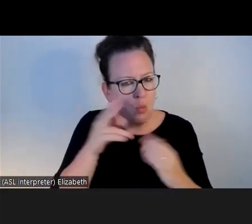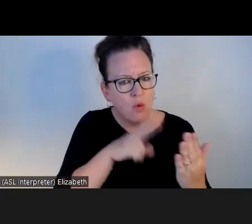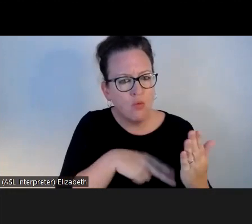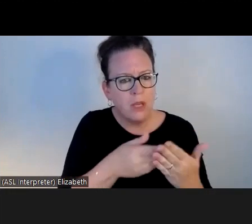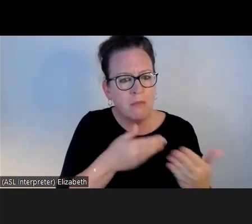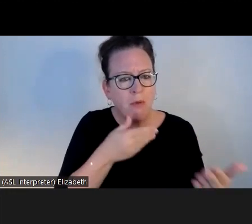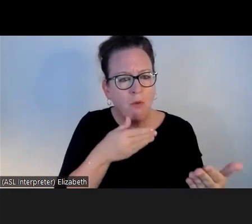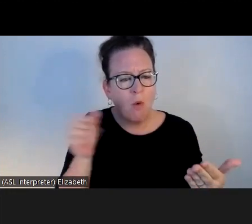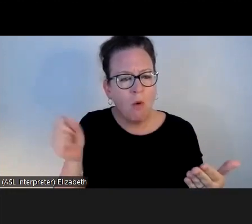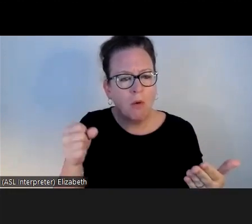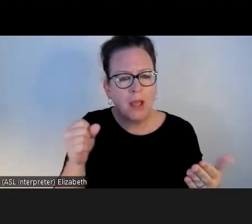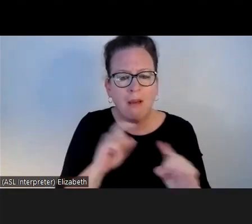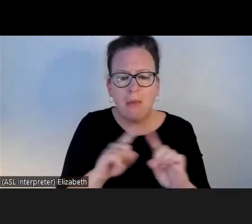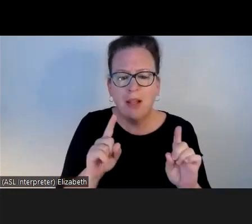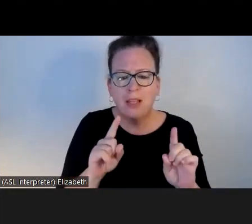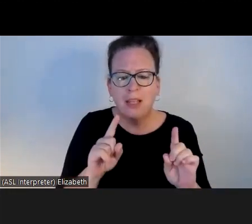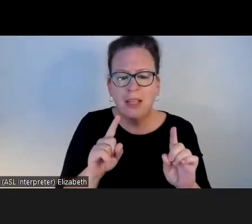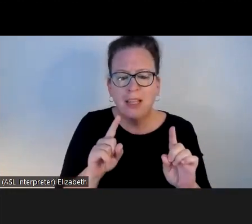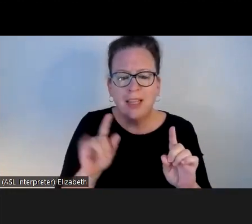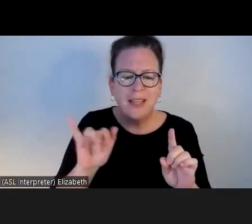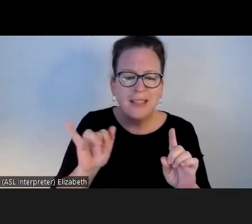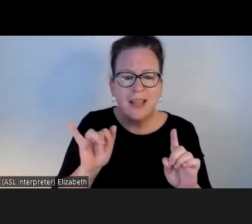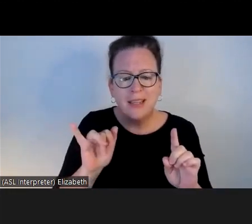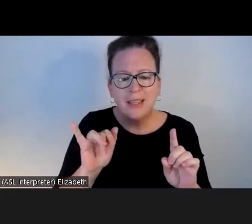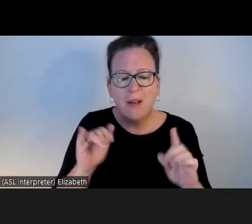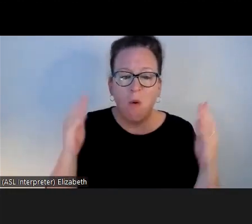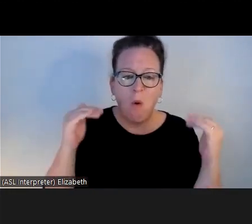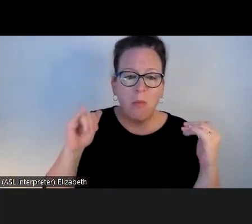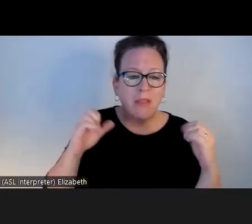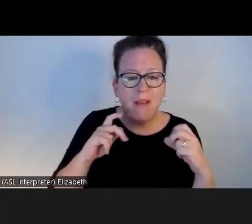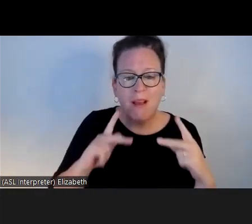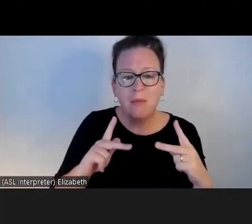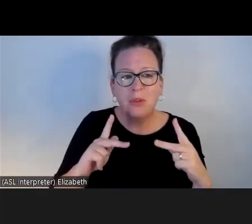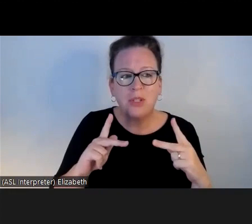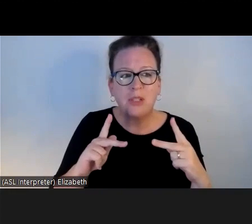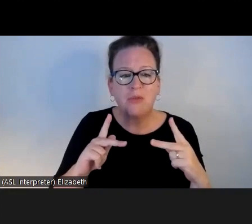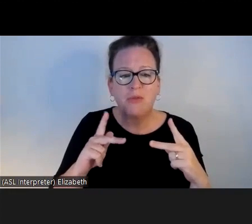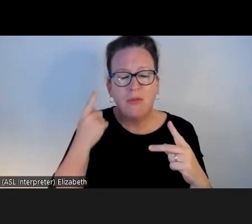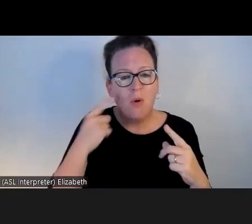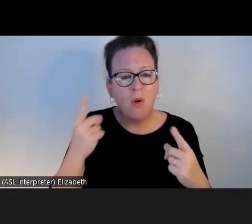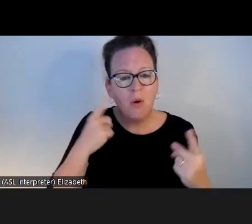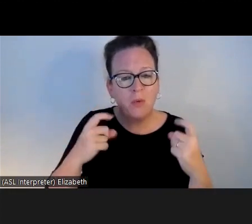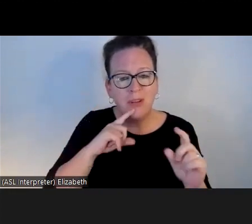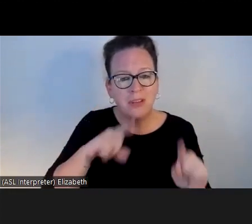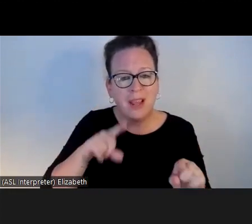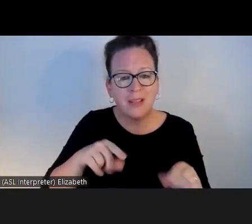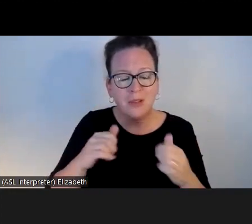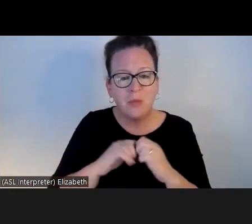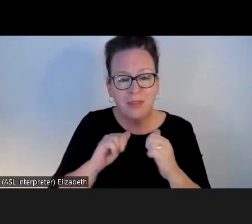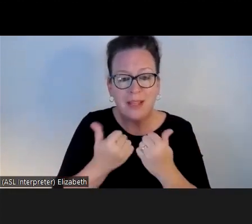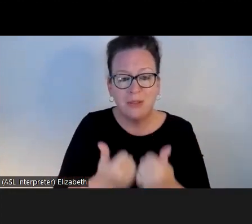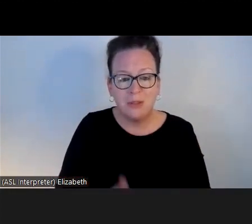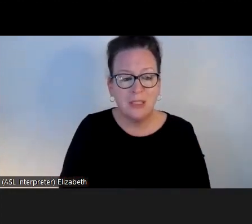but it's sort of opening the opportunity to question and answer with the agency.